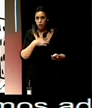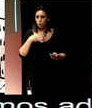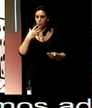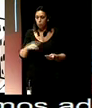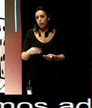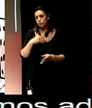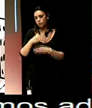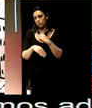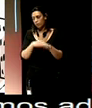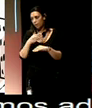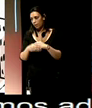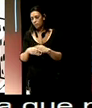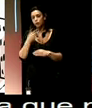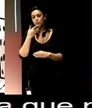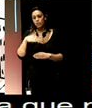possible